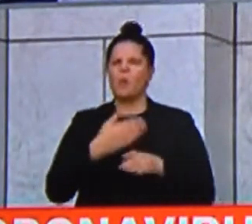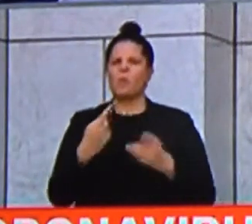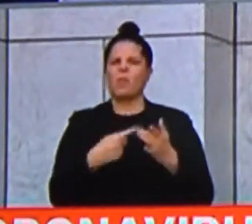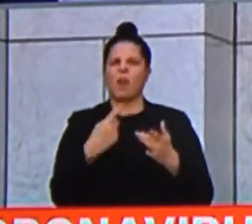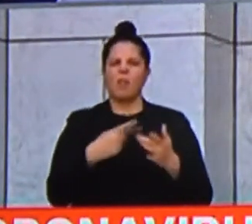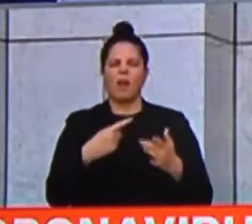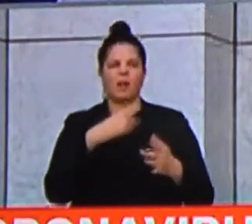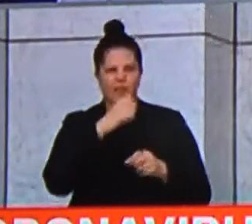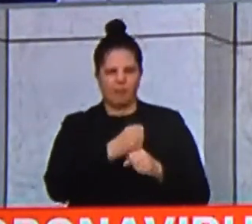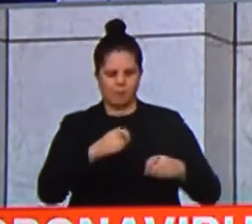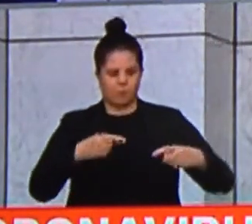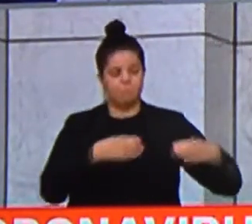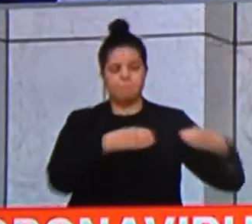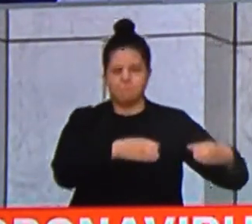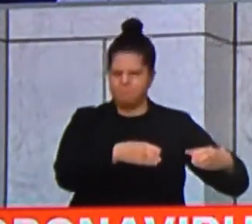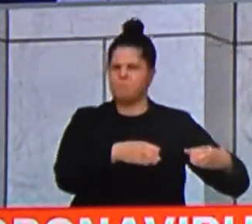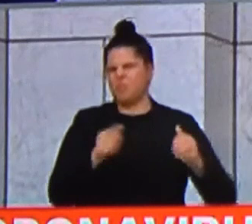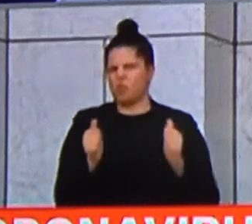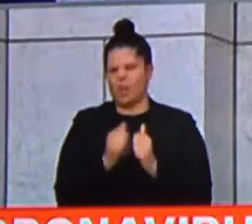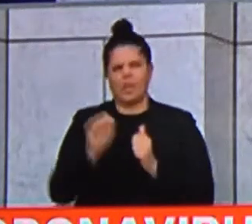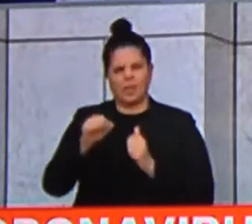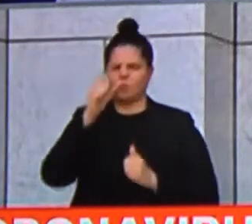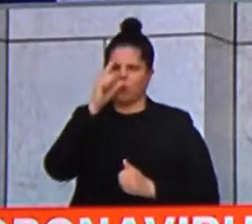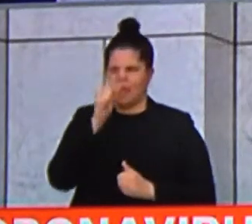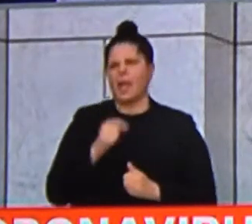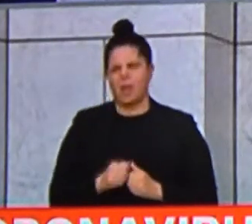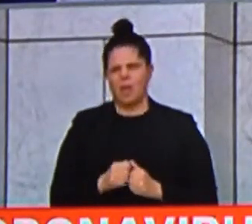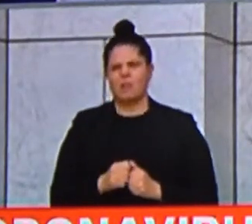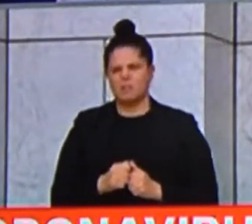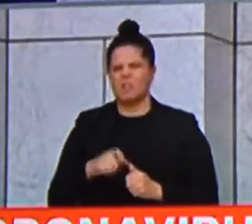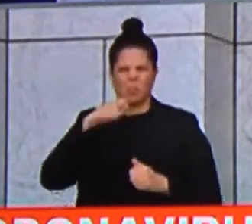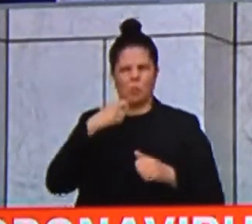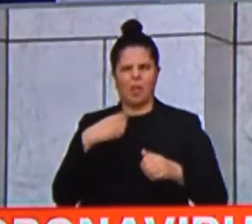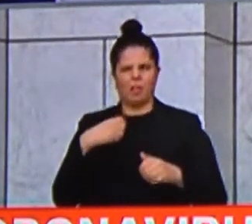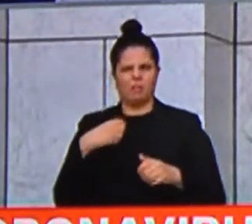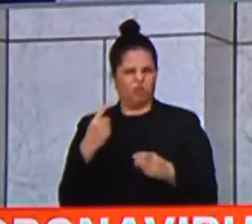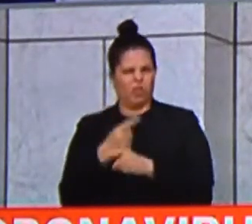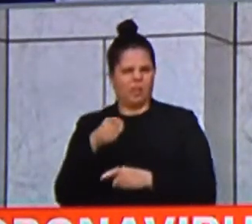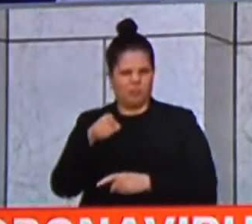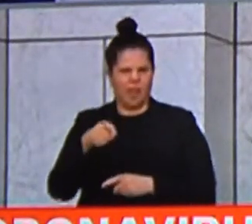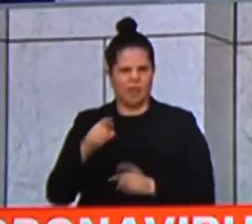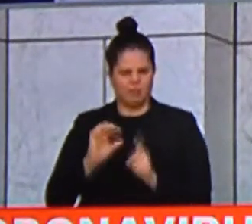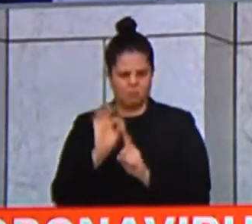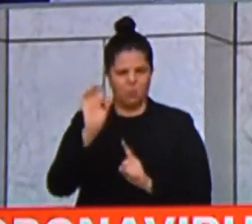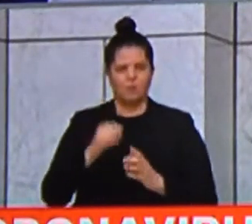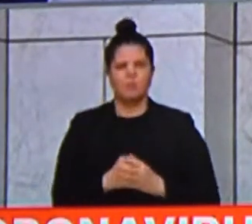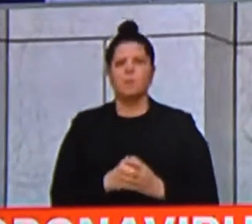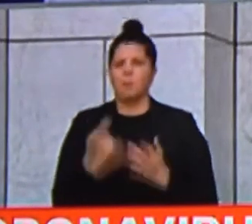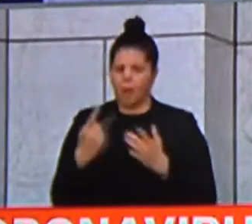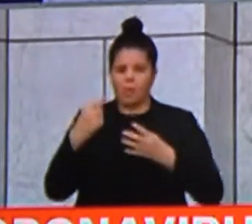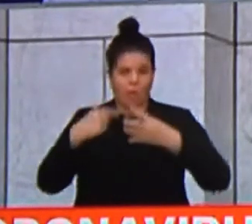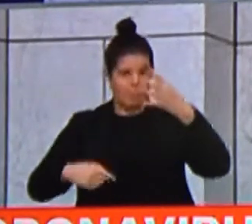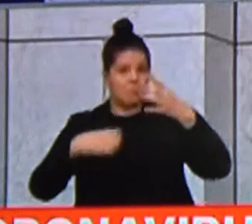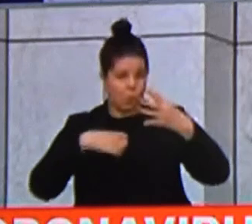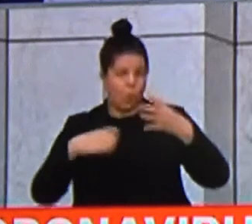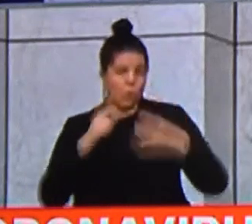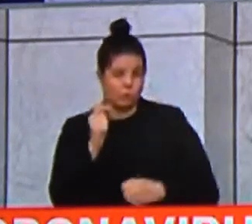with all of the things that they can switch on again and get moving again. That is in the long-term interest of